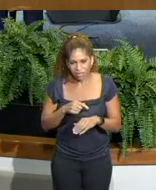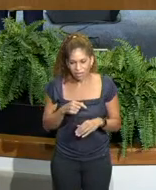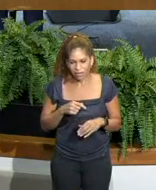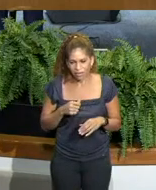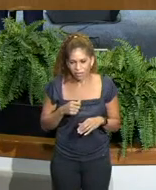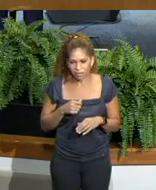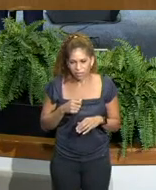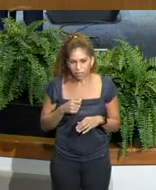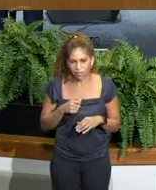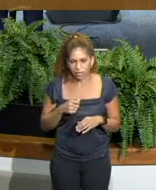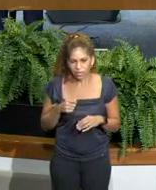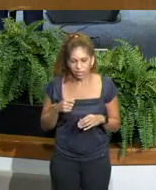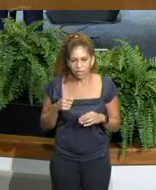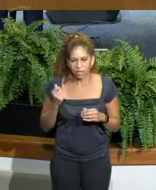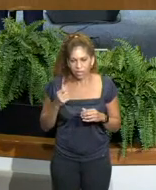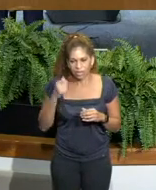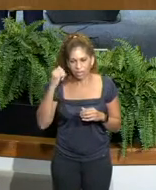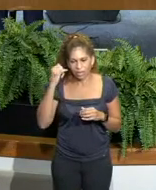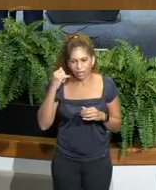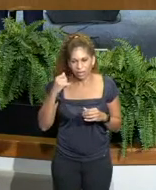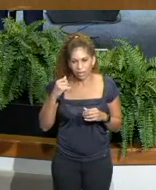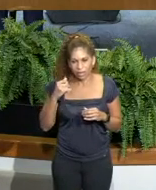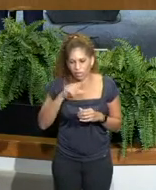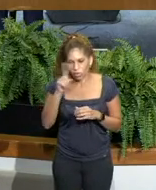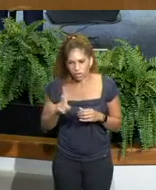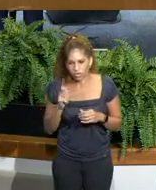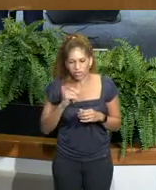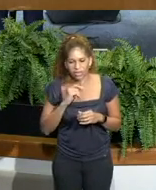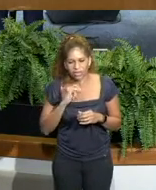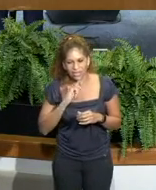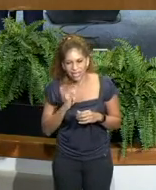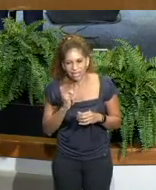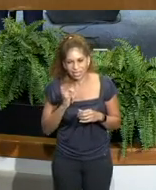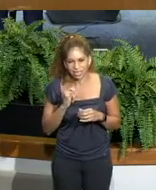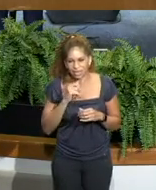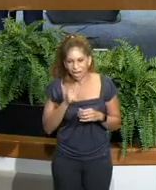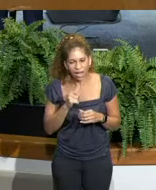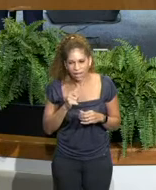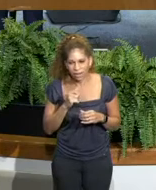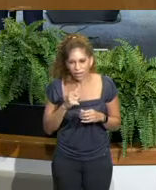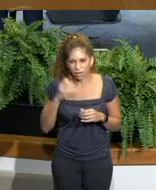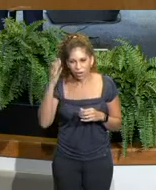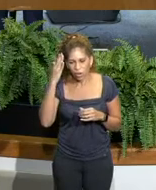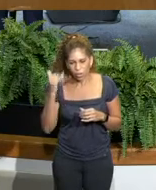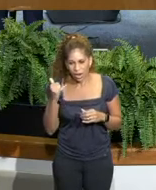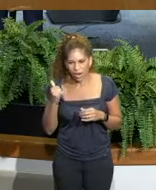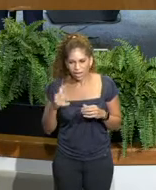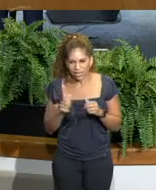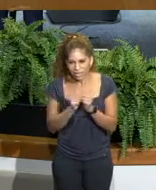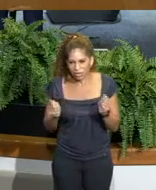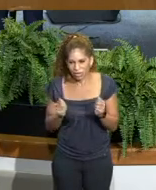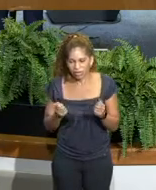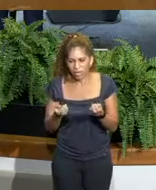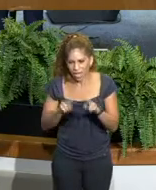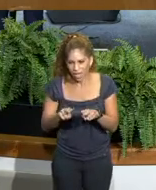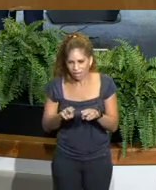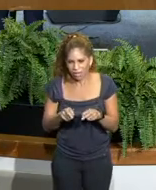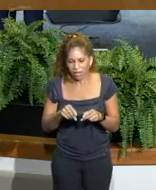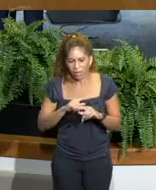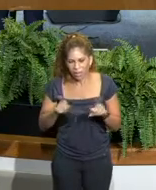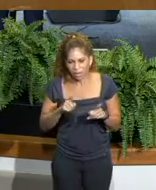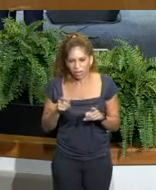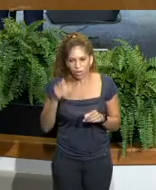things gotten a little better? The issue is, considering all we've already been through, why are